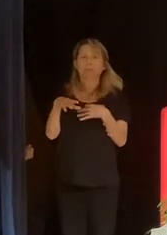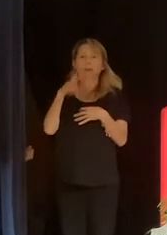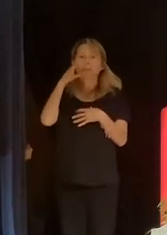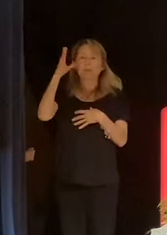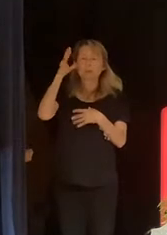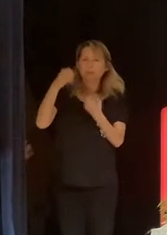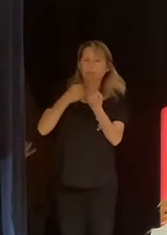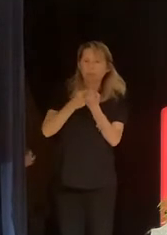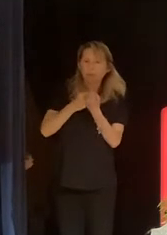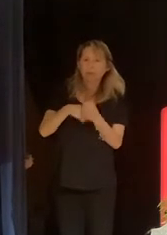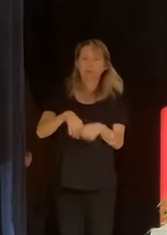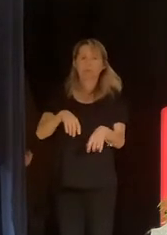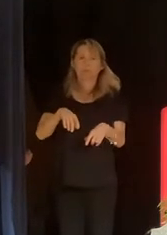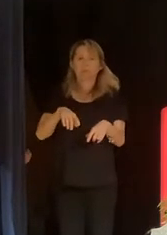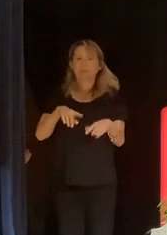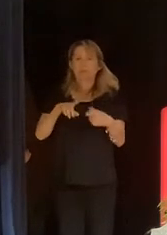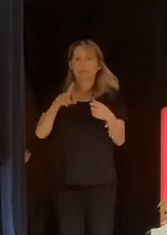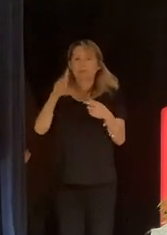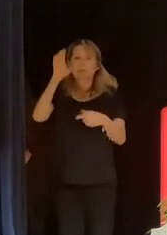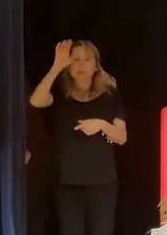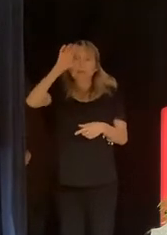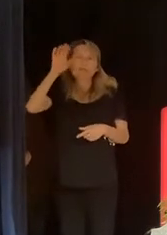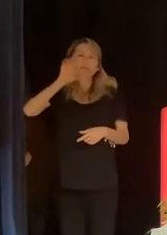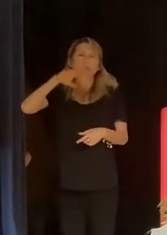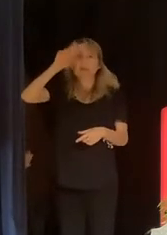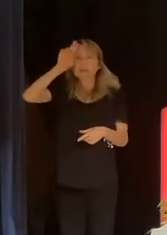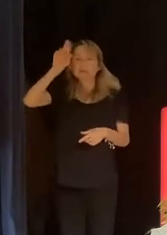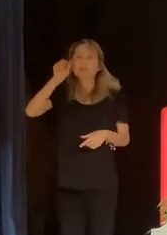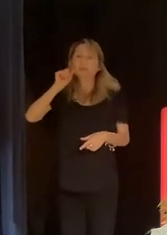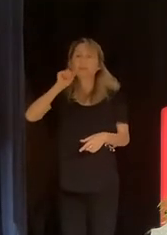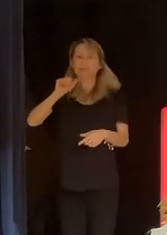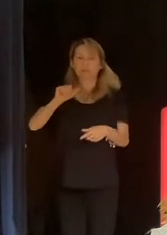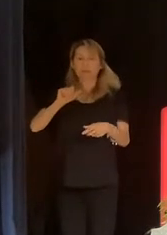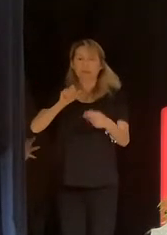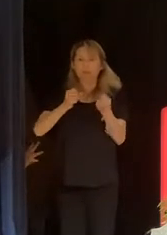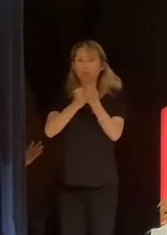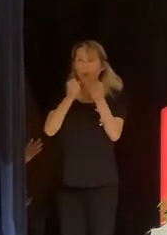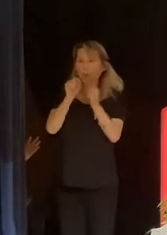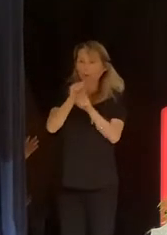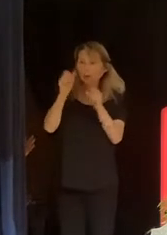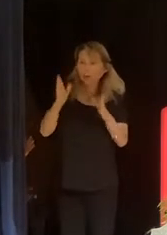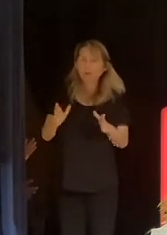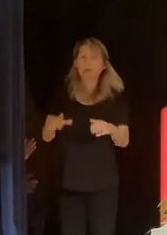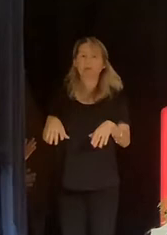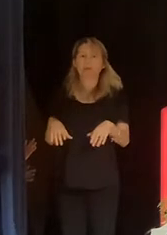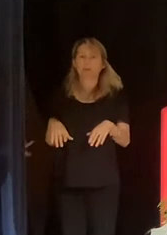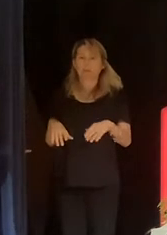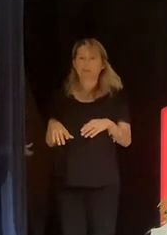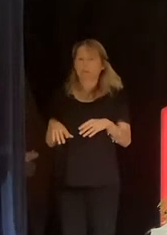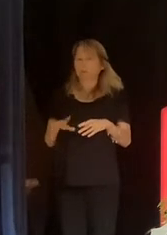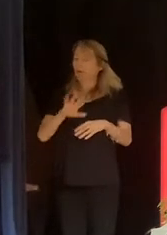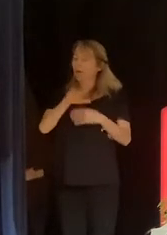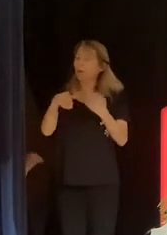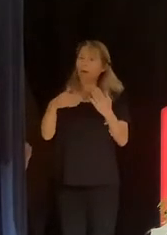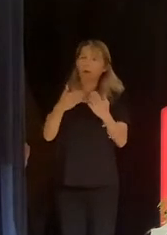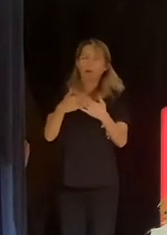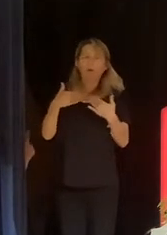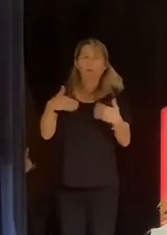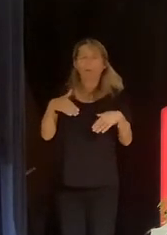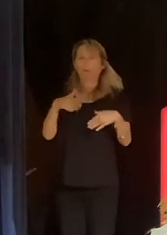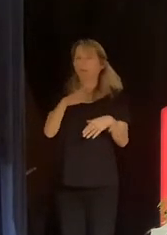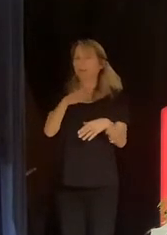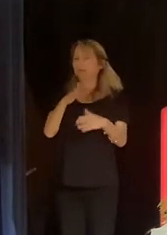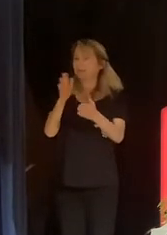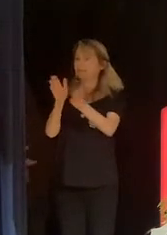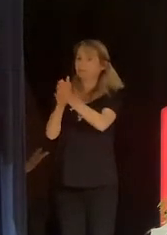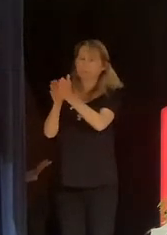family, our extended family, our personal support workers, who all really deserve a big